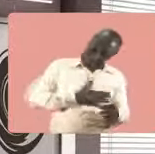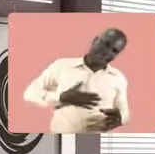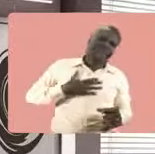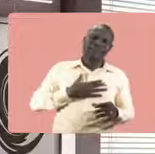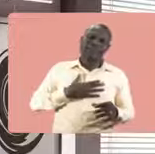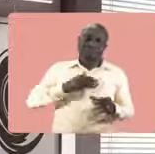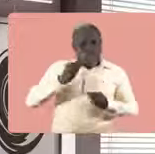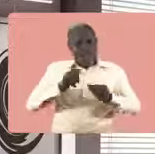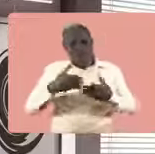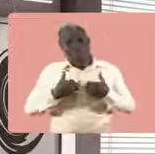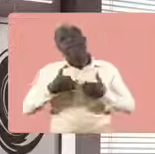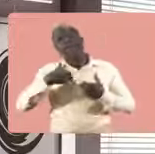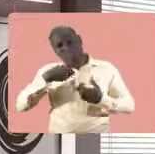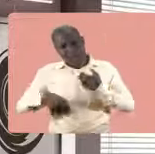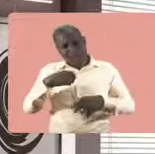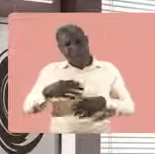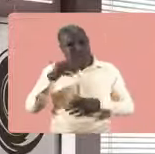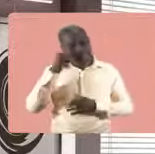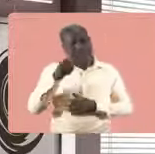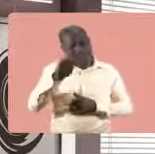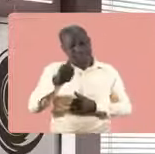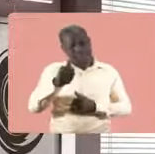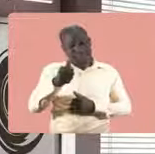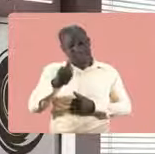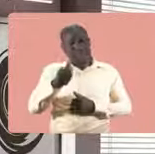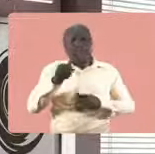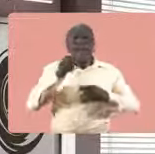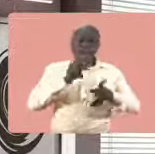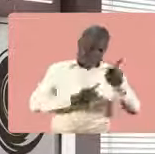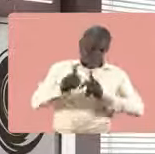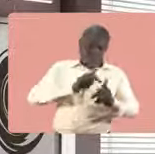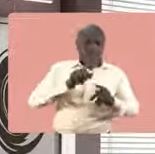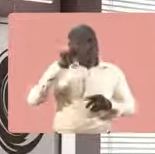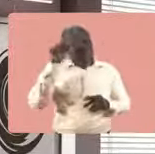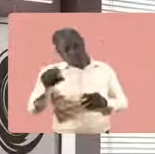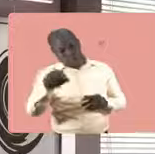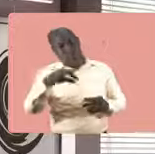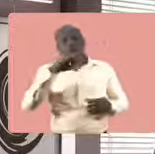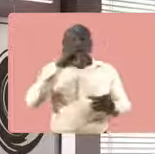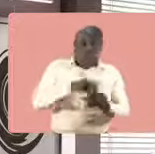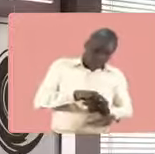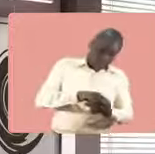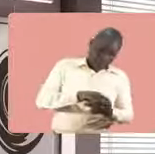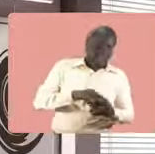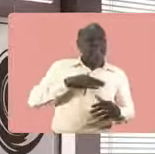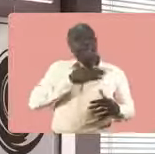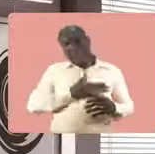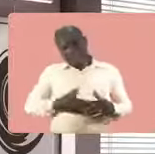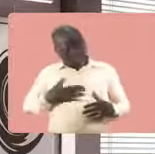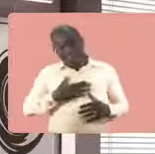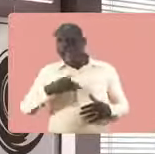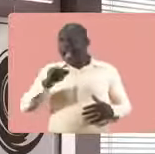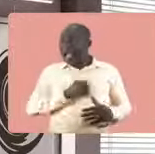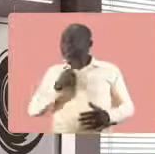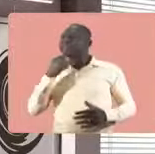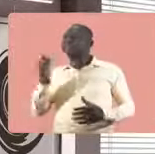niwa engrofo no ese koto abama wo mo so opa president na di o so opa parliament na ko minsi